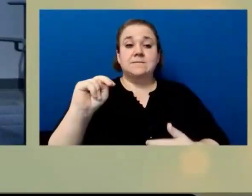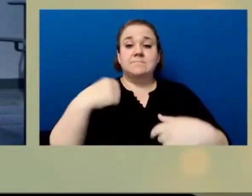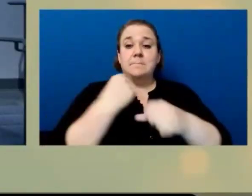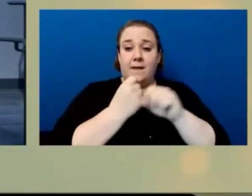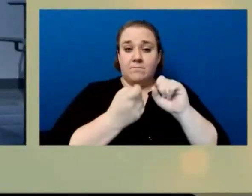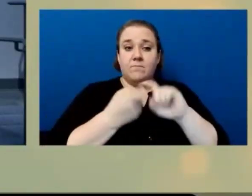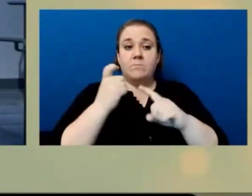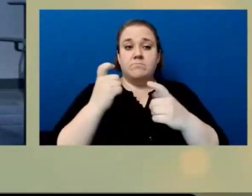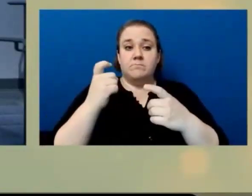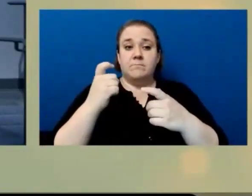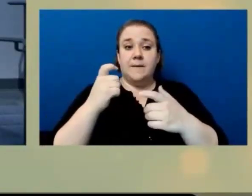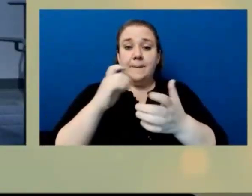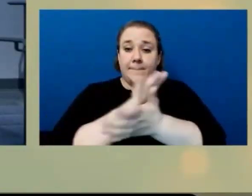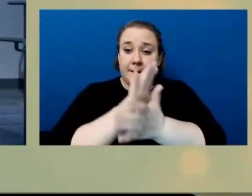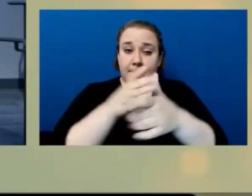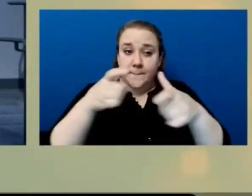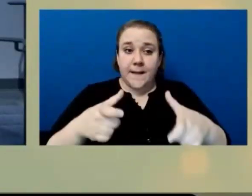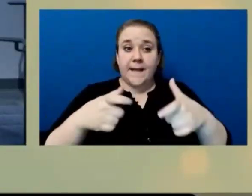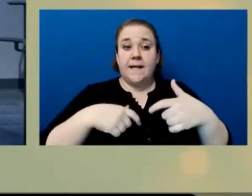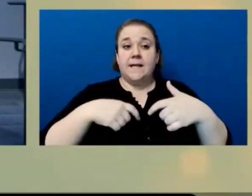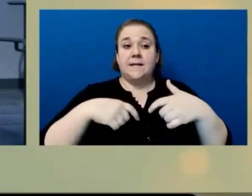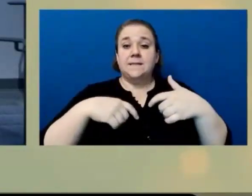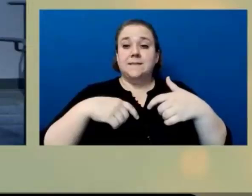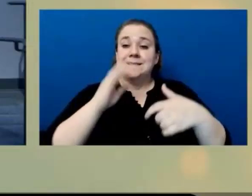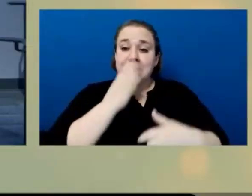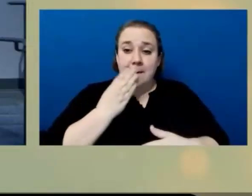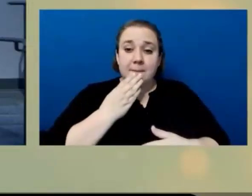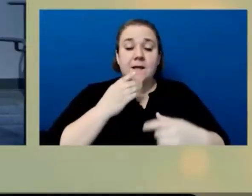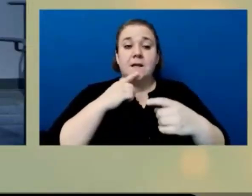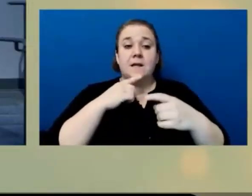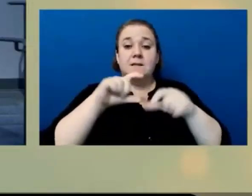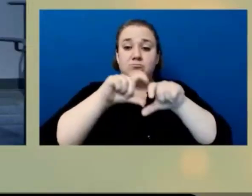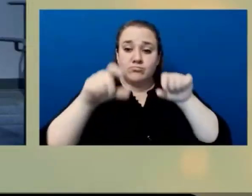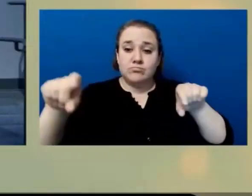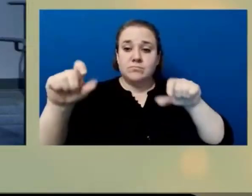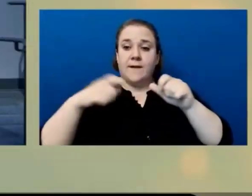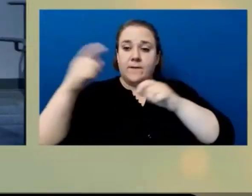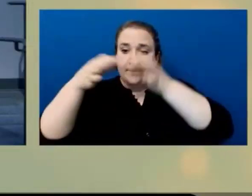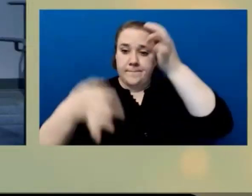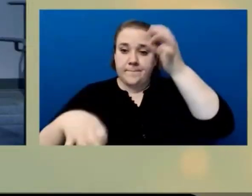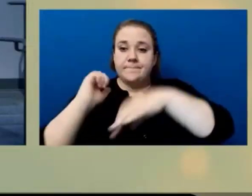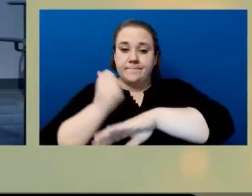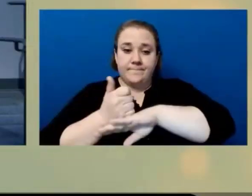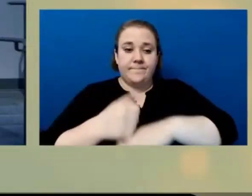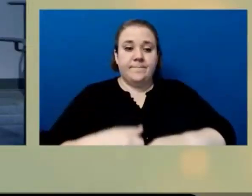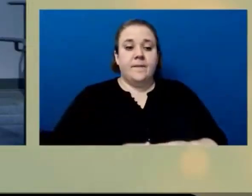and napkins and garden hoses by a wonderful artist in our congregation, Lily Johnston.